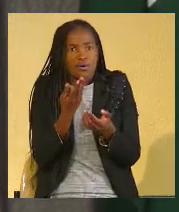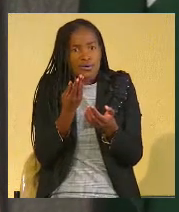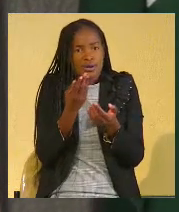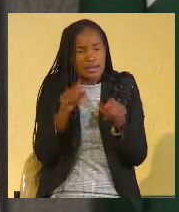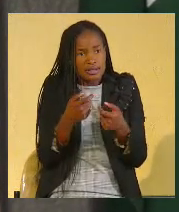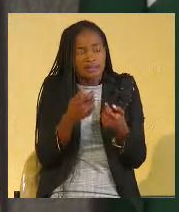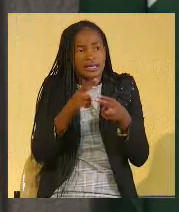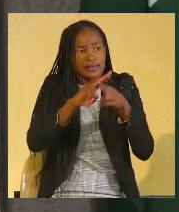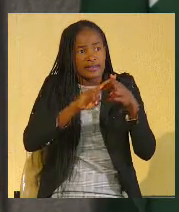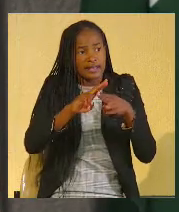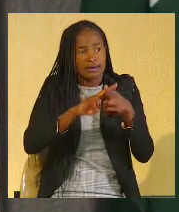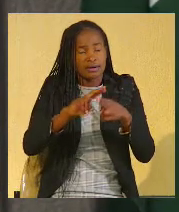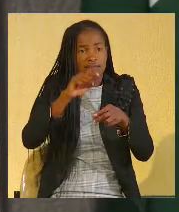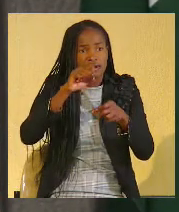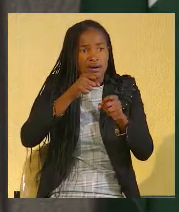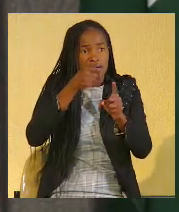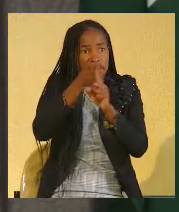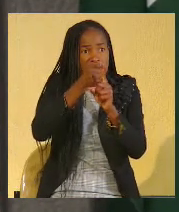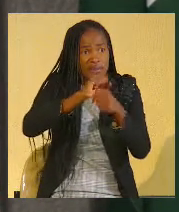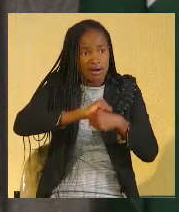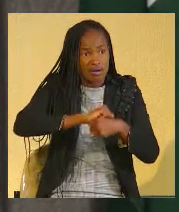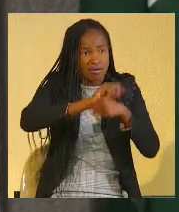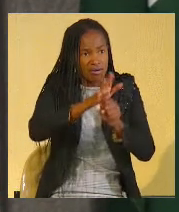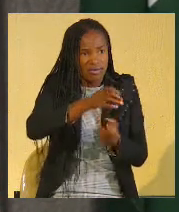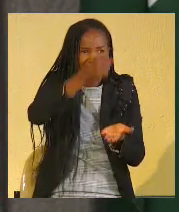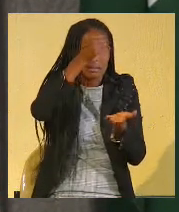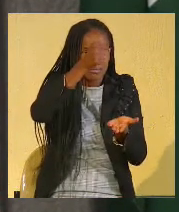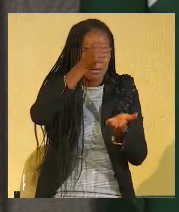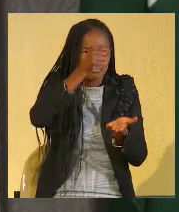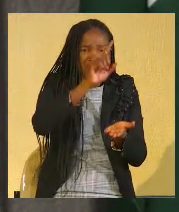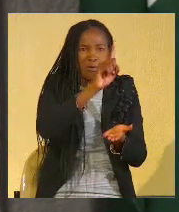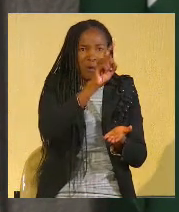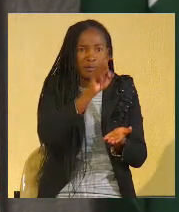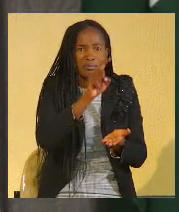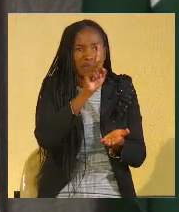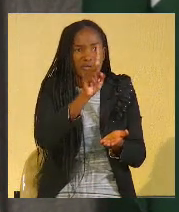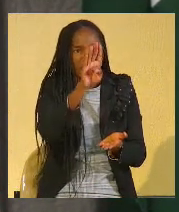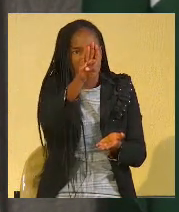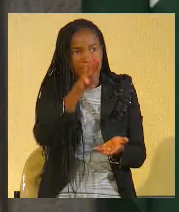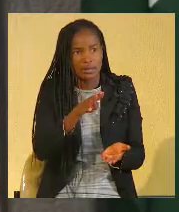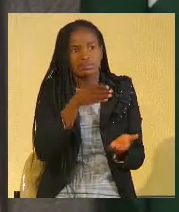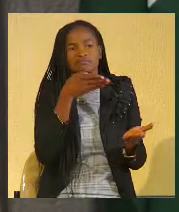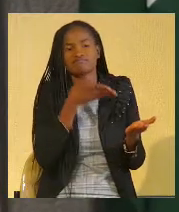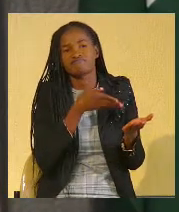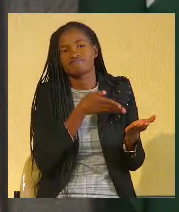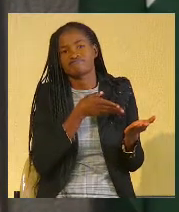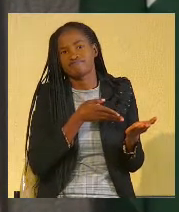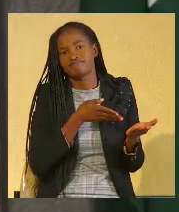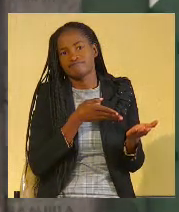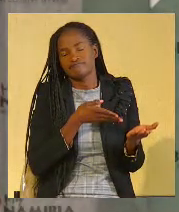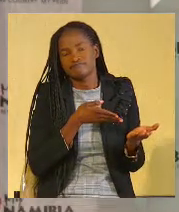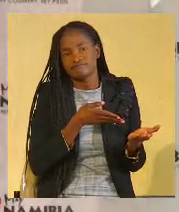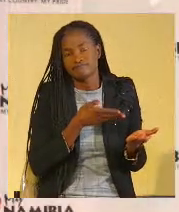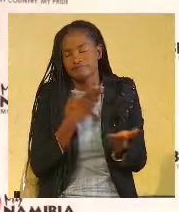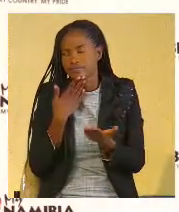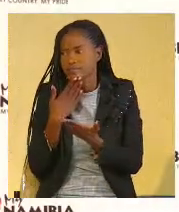necessity related to the response, they are all included in that figure which I have just cited out. Thank